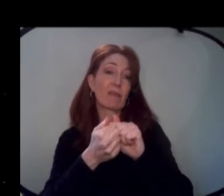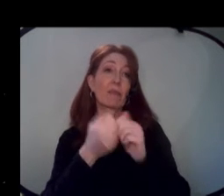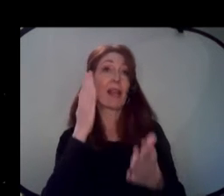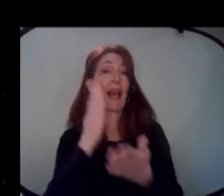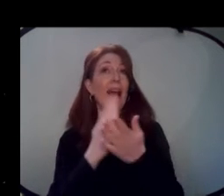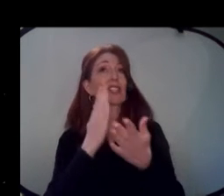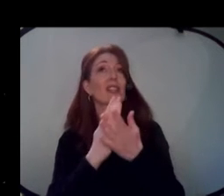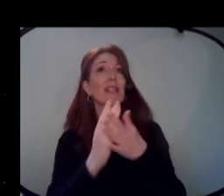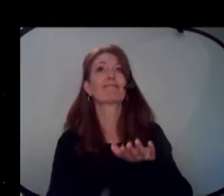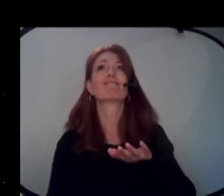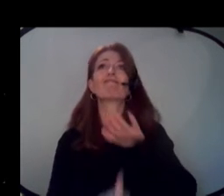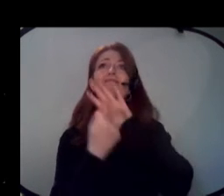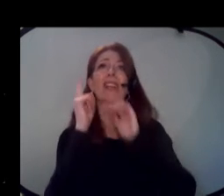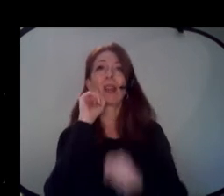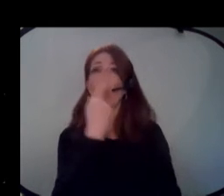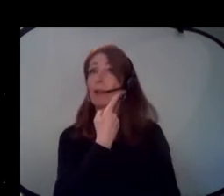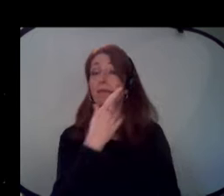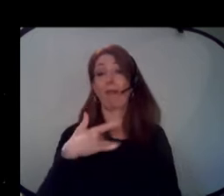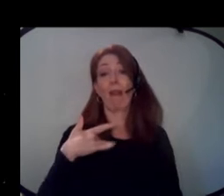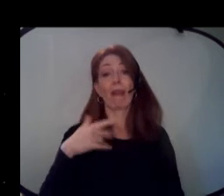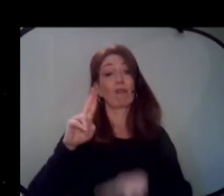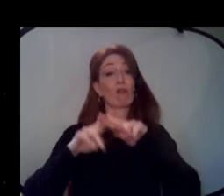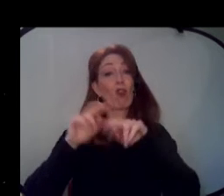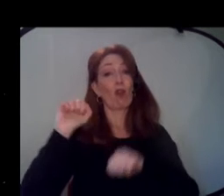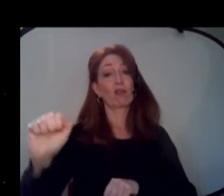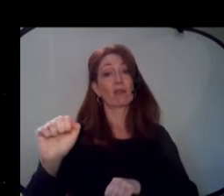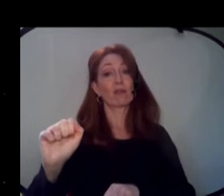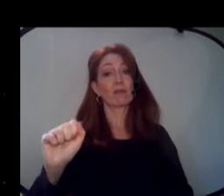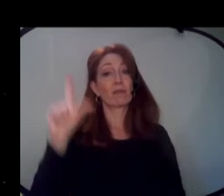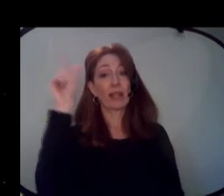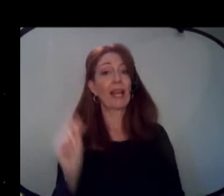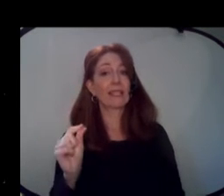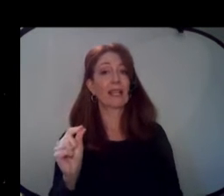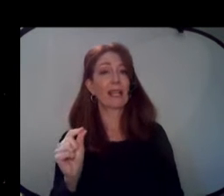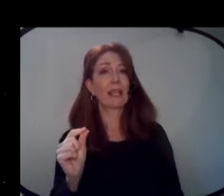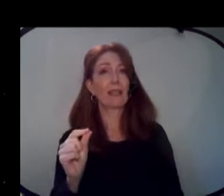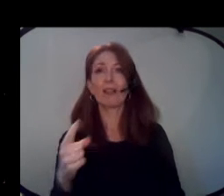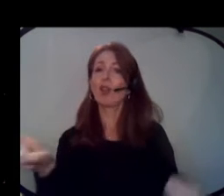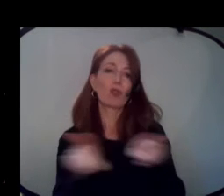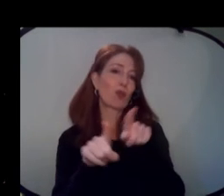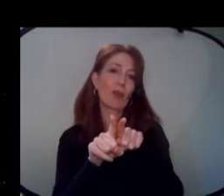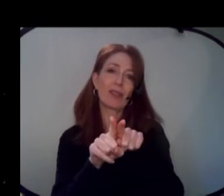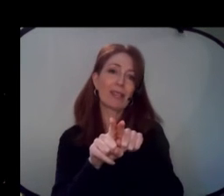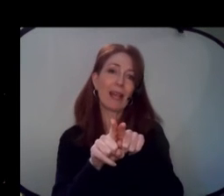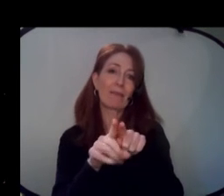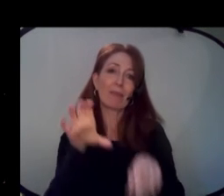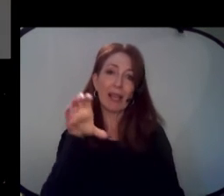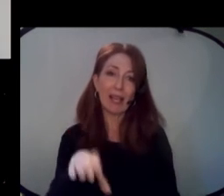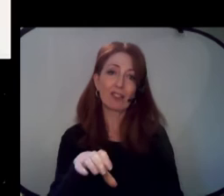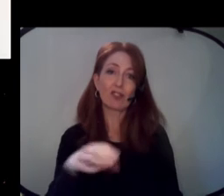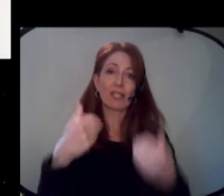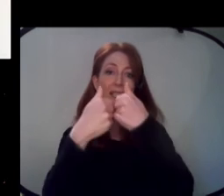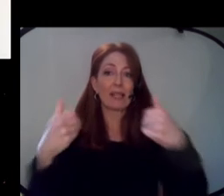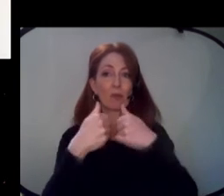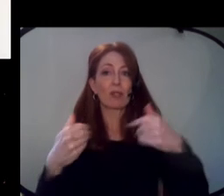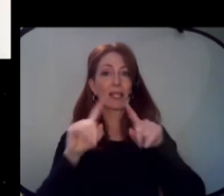and he's a citizen of Florence. So Italy at this point is not all one country, it's divided into different states, and the Grand Duchy of